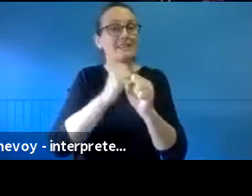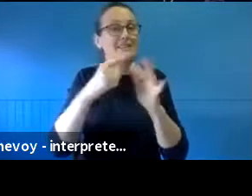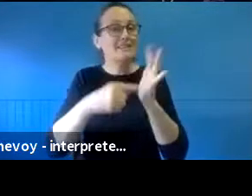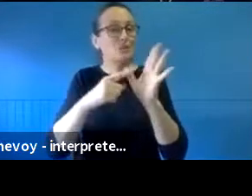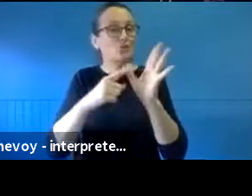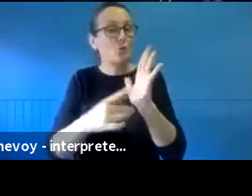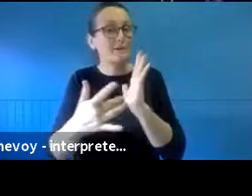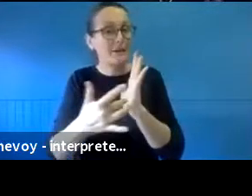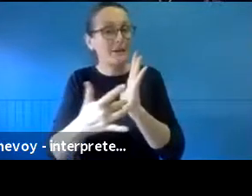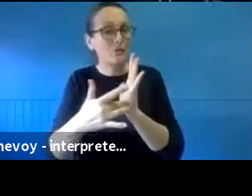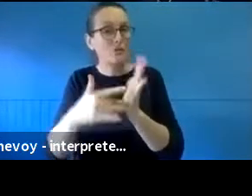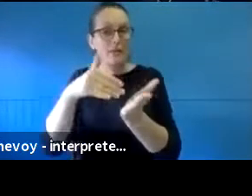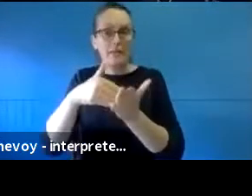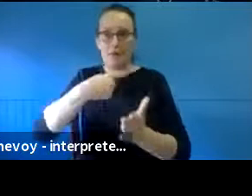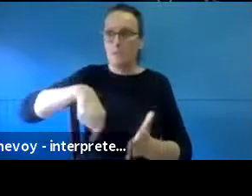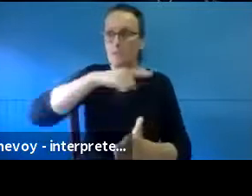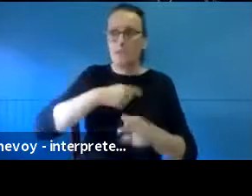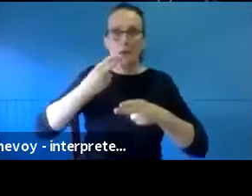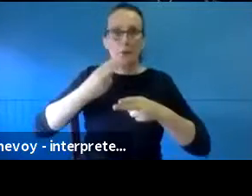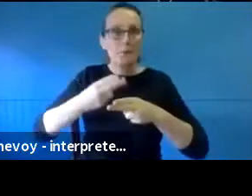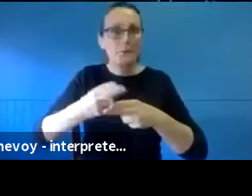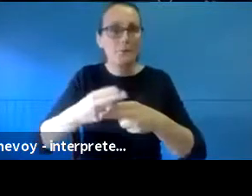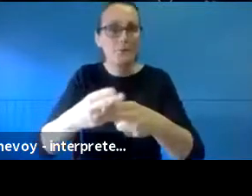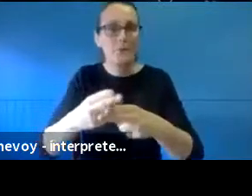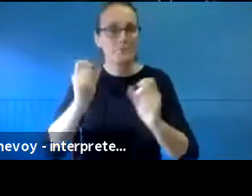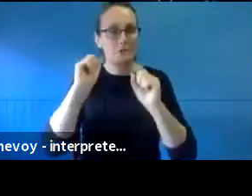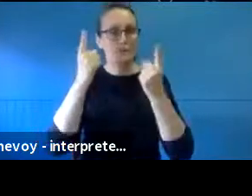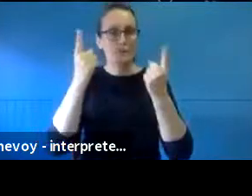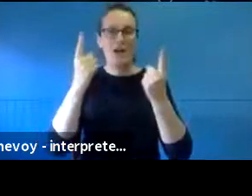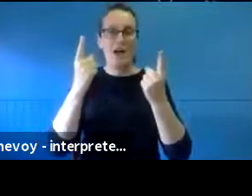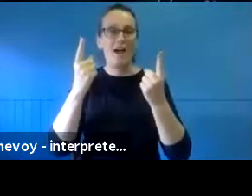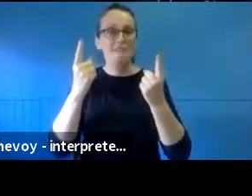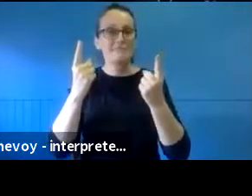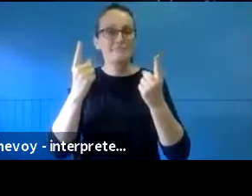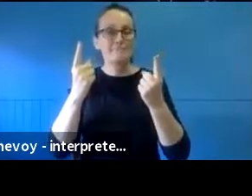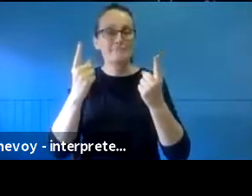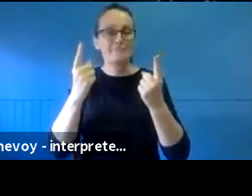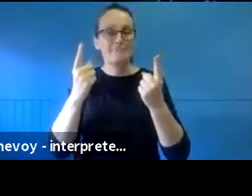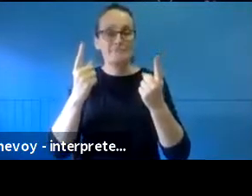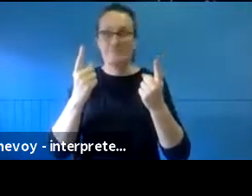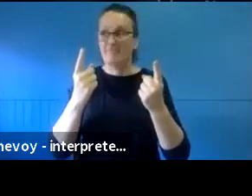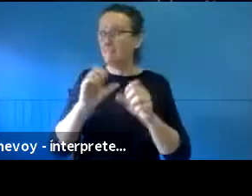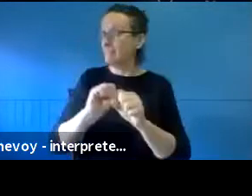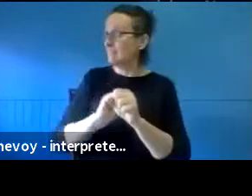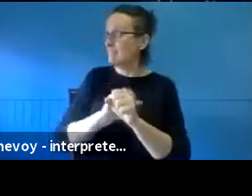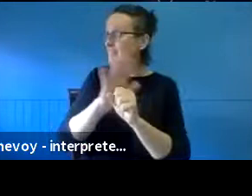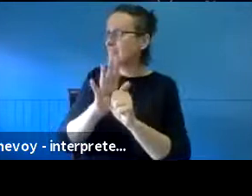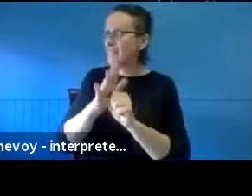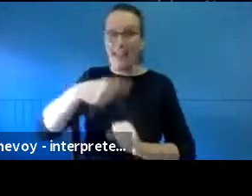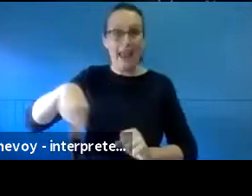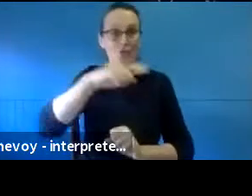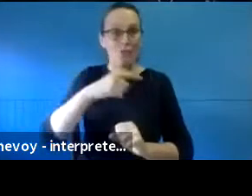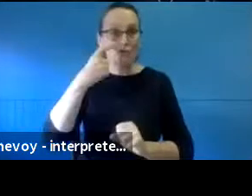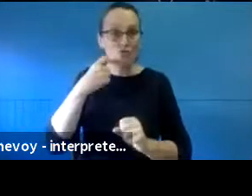much quicker. And we realize that actually, you know, the veil's been pulled back, and we realize that everybody's, when moments like this hit, everybody's kind of making it up as they go